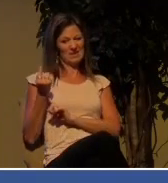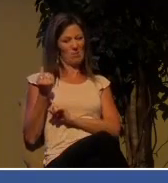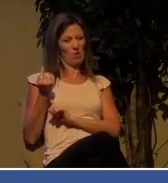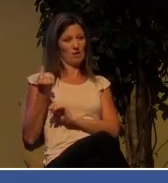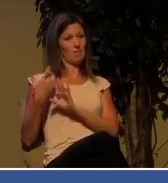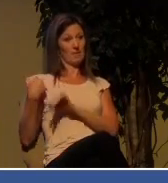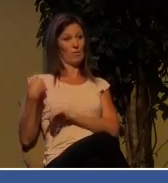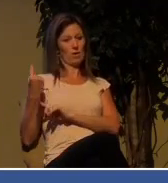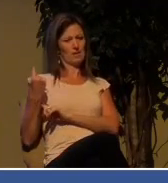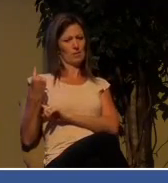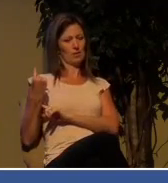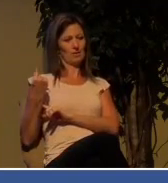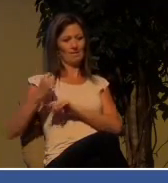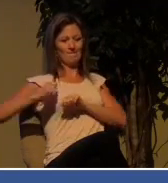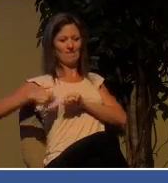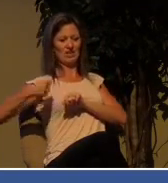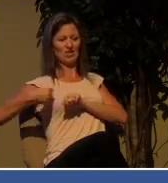fishing.